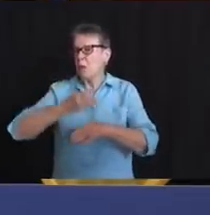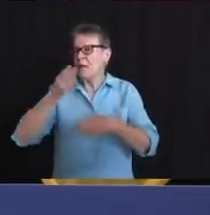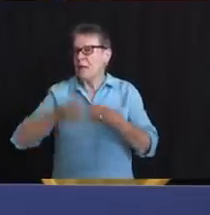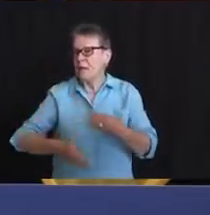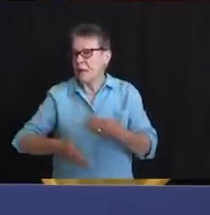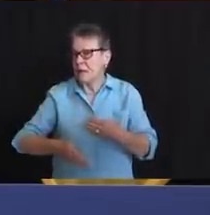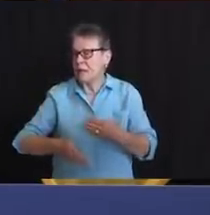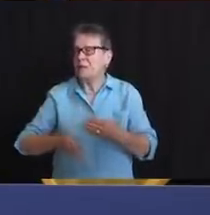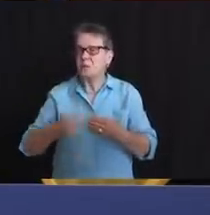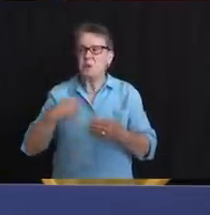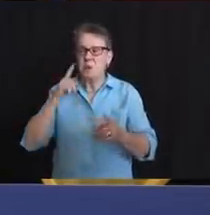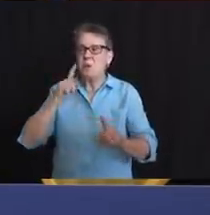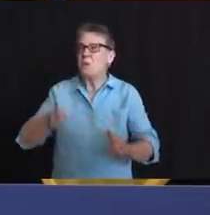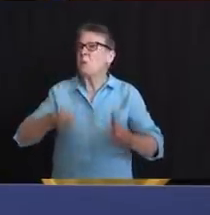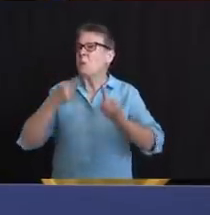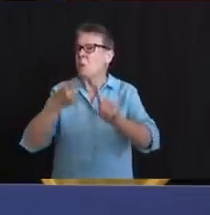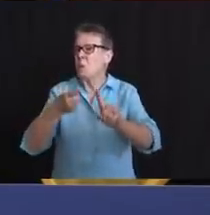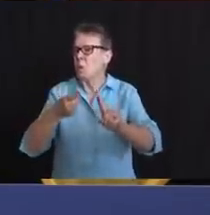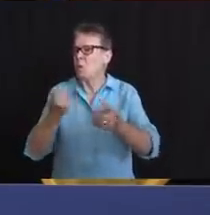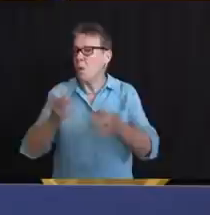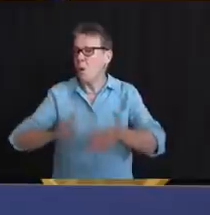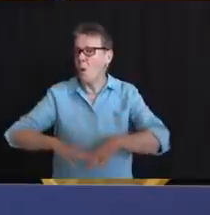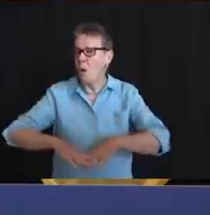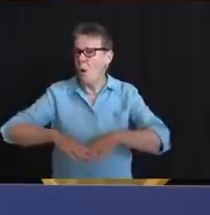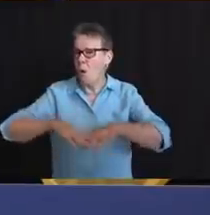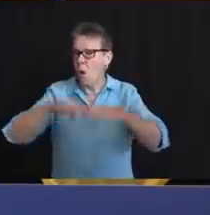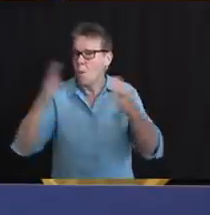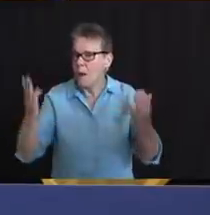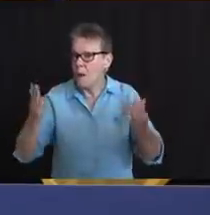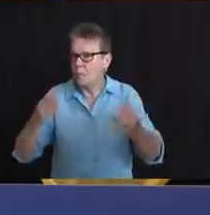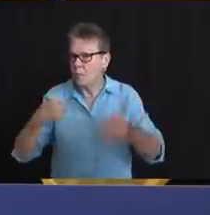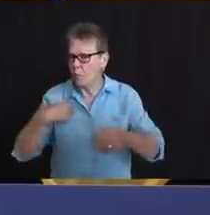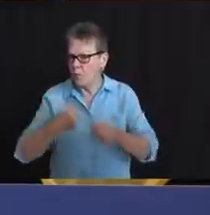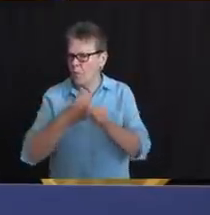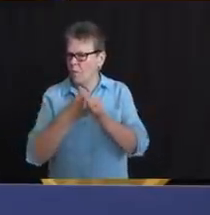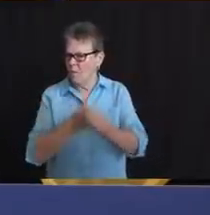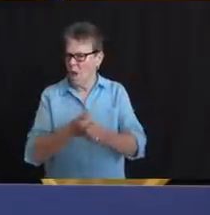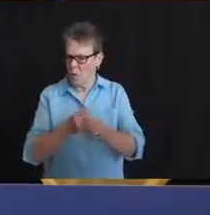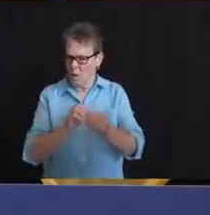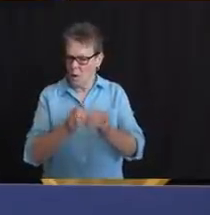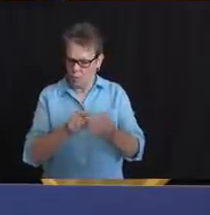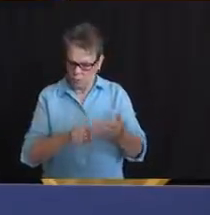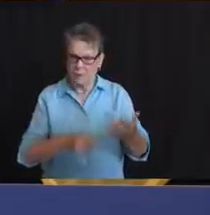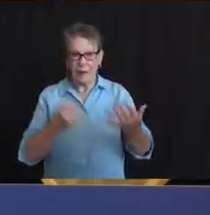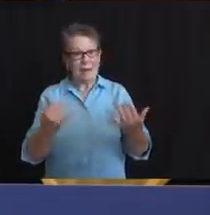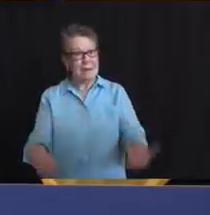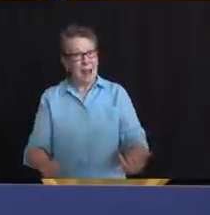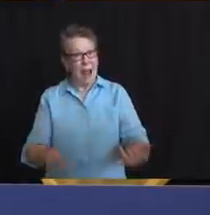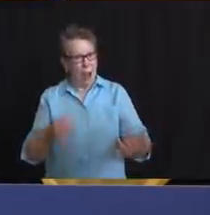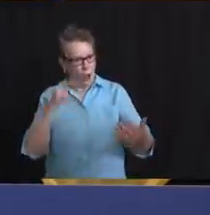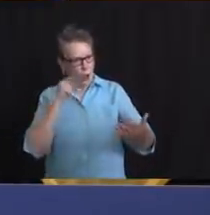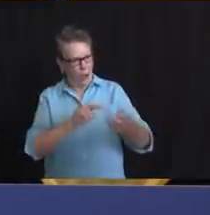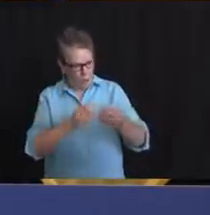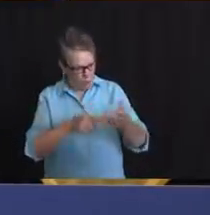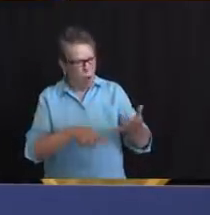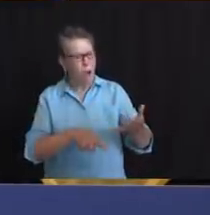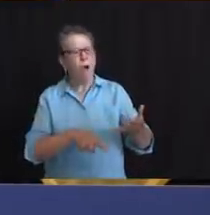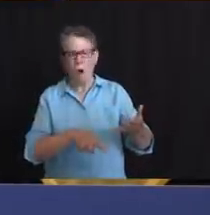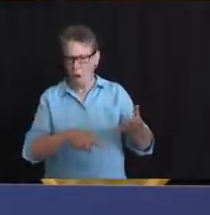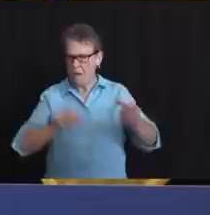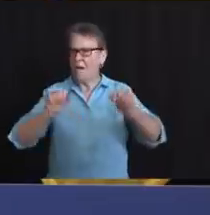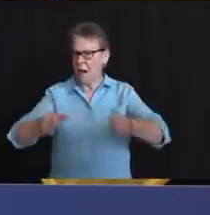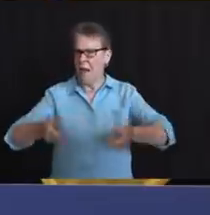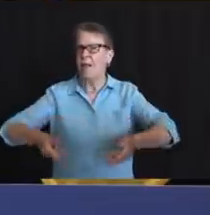seen in a long, long time. And I think it's our guess they're going to continue to stay good based on what you're seeing,